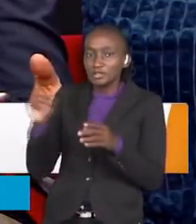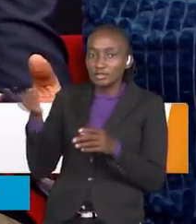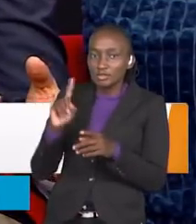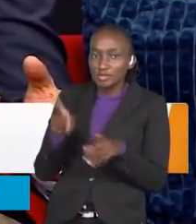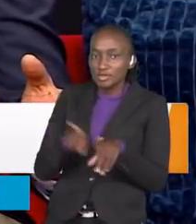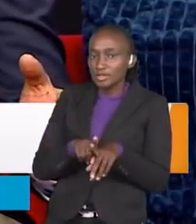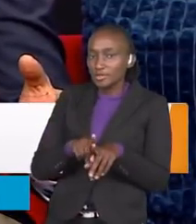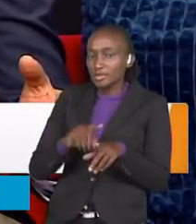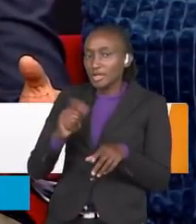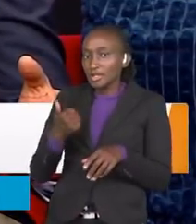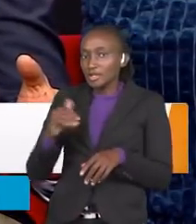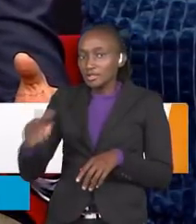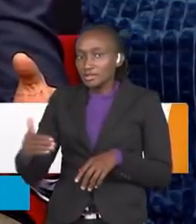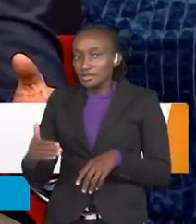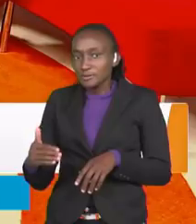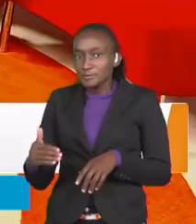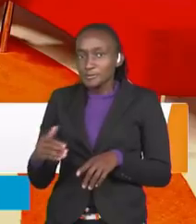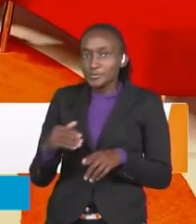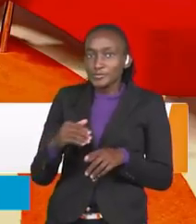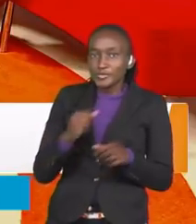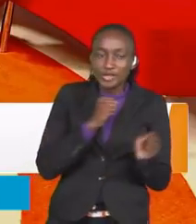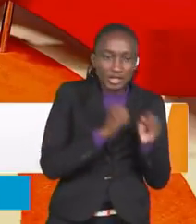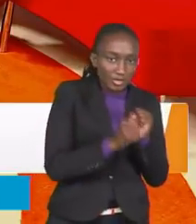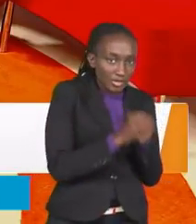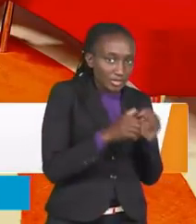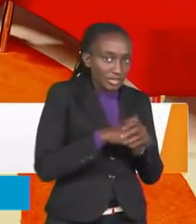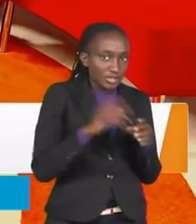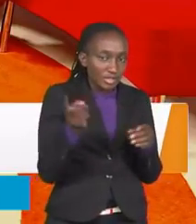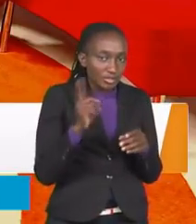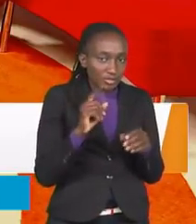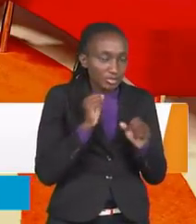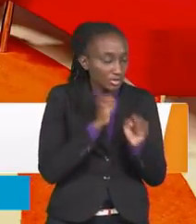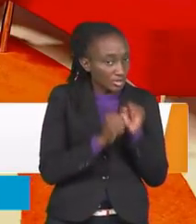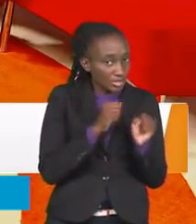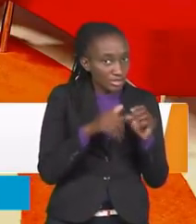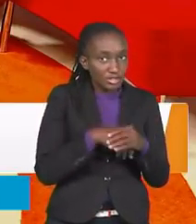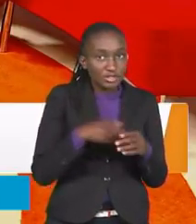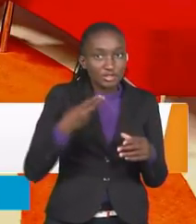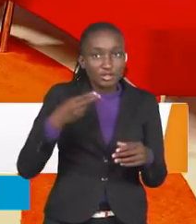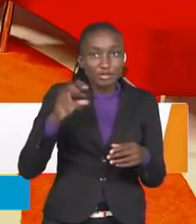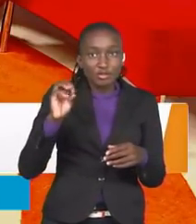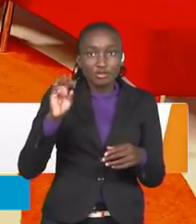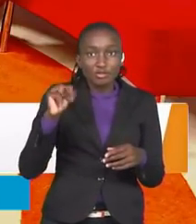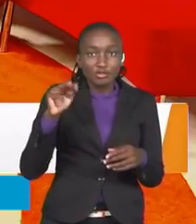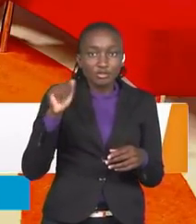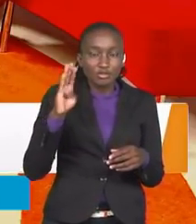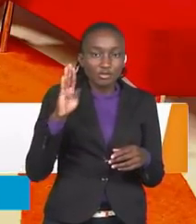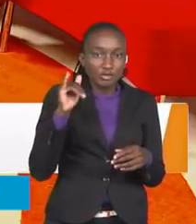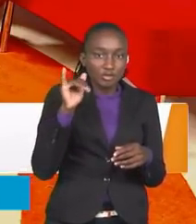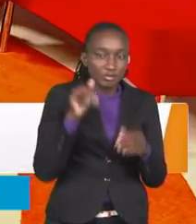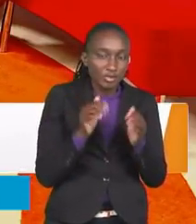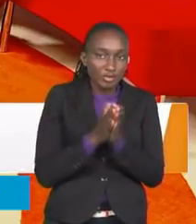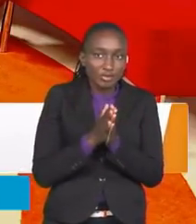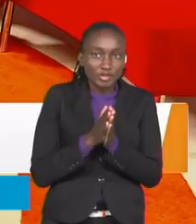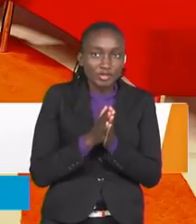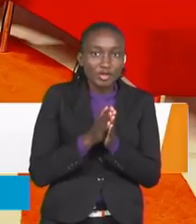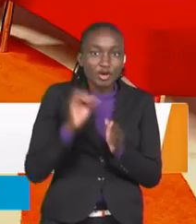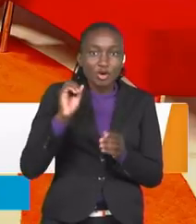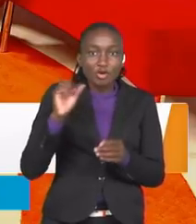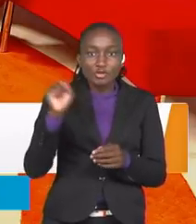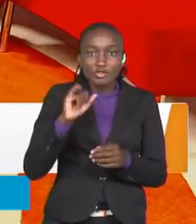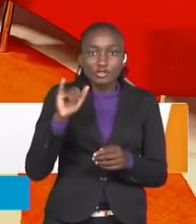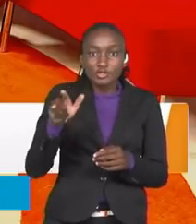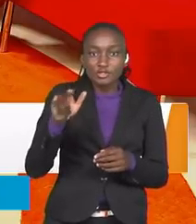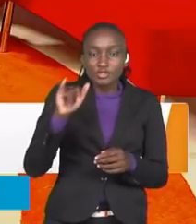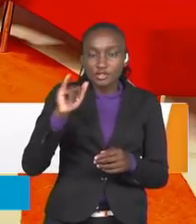Bay. Runs in Nairobi, runs in Homa Bay, runs in Osiligi, and runs in Batabwa, which